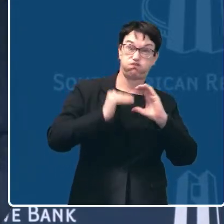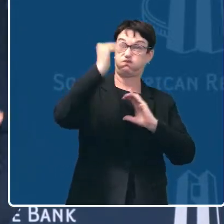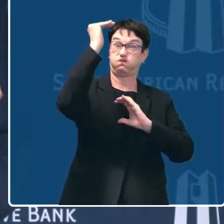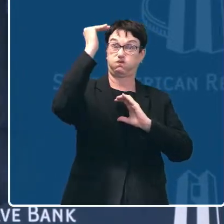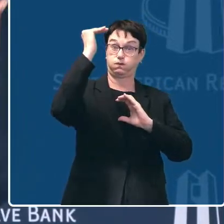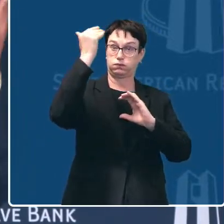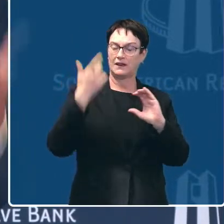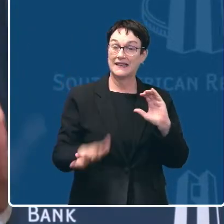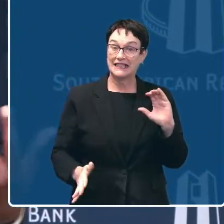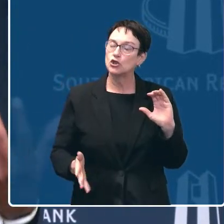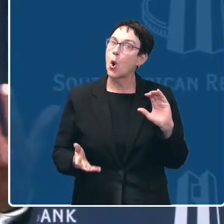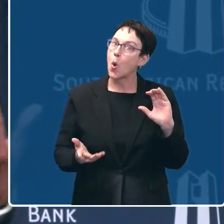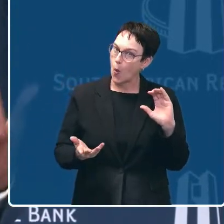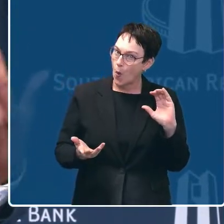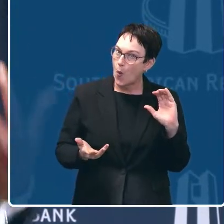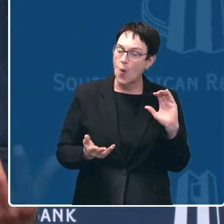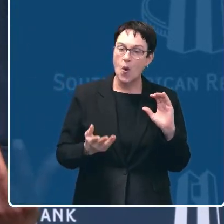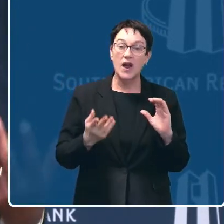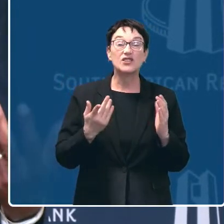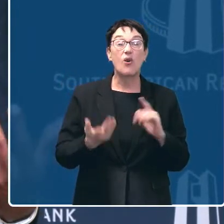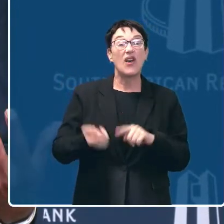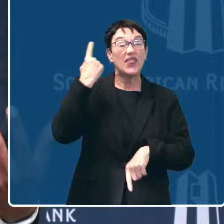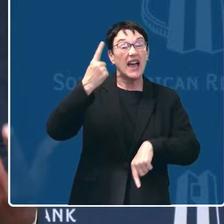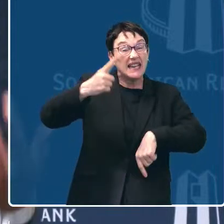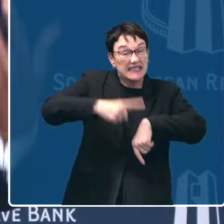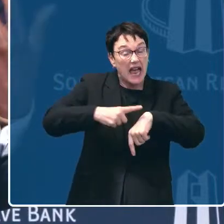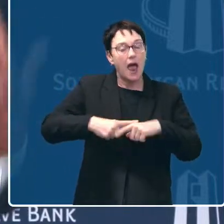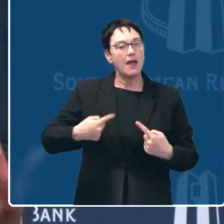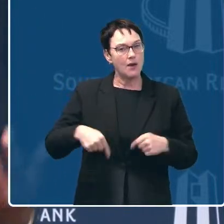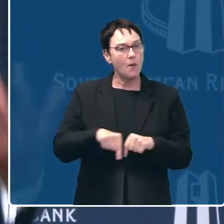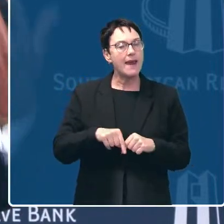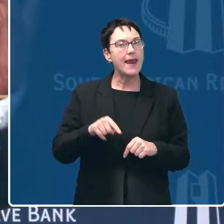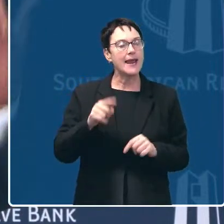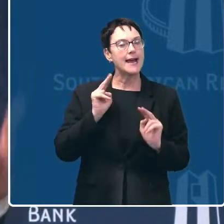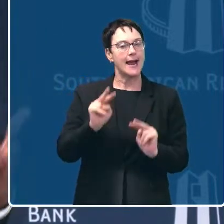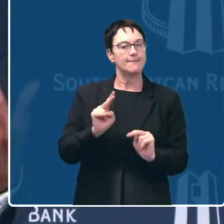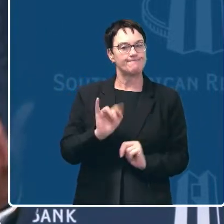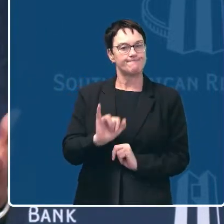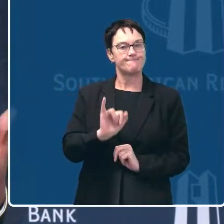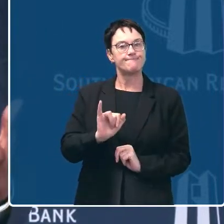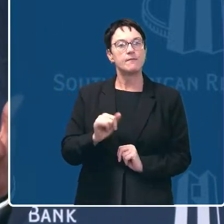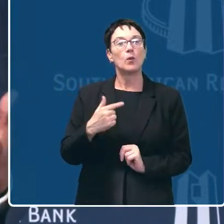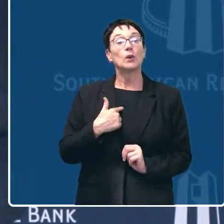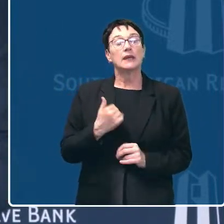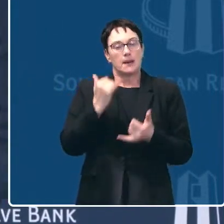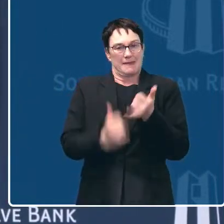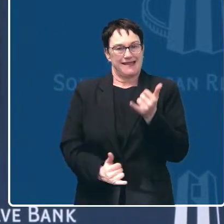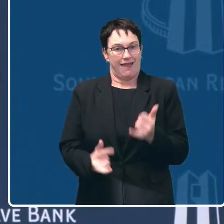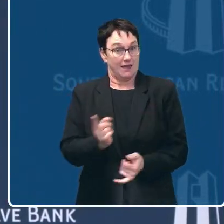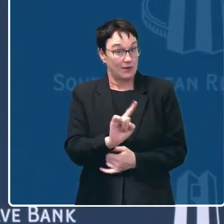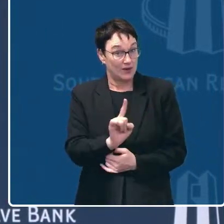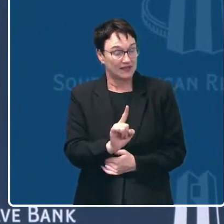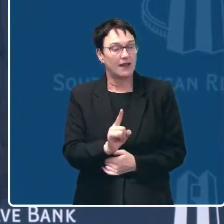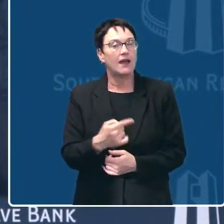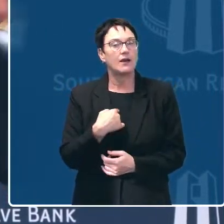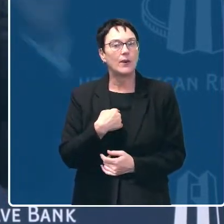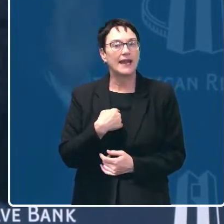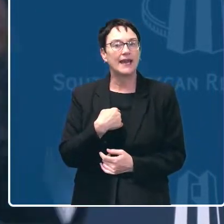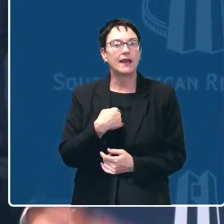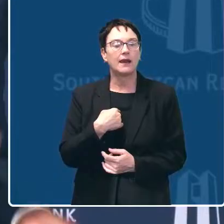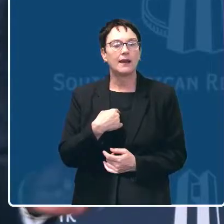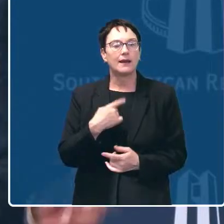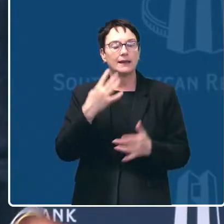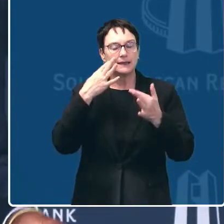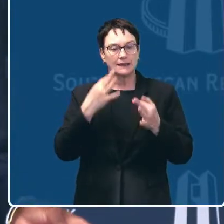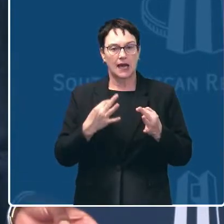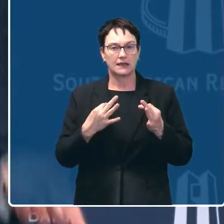If you asked what the policy mistake of the time was, the policy mistake of the time was to decide to revert back to